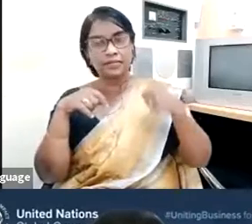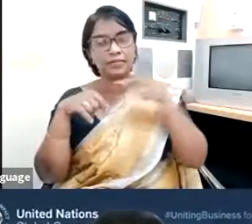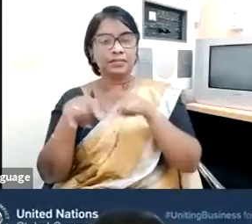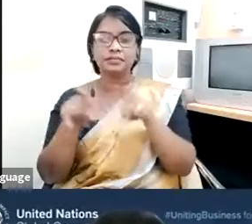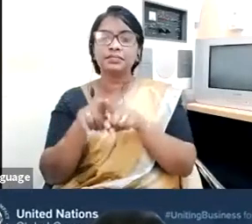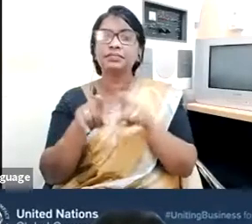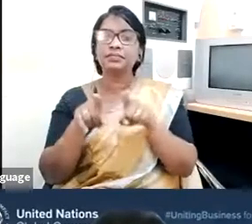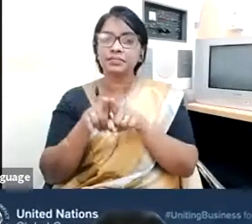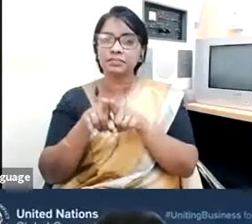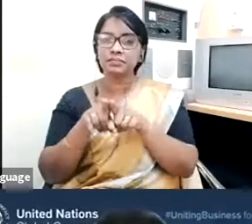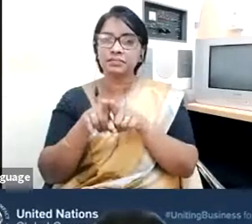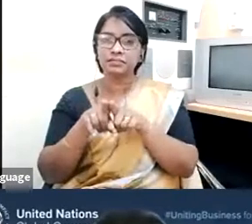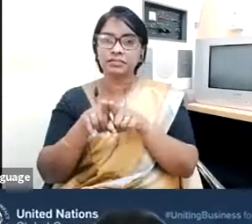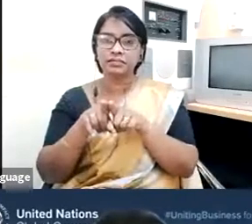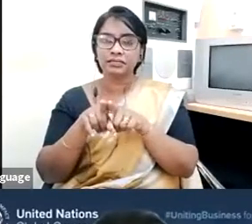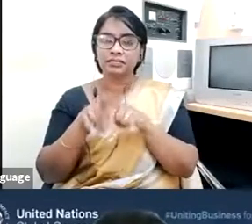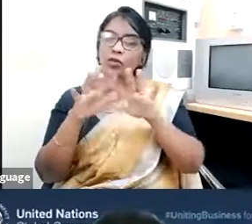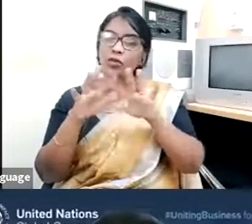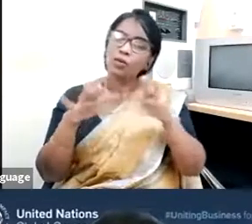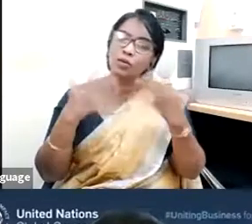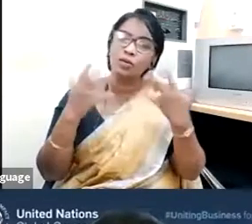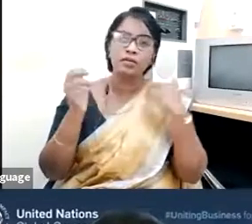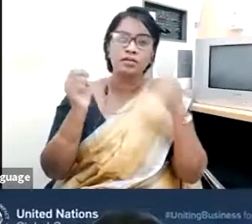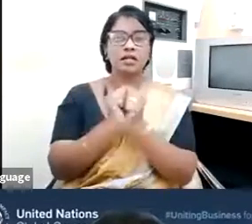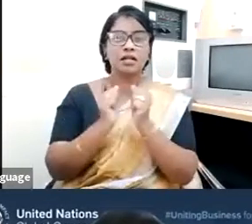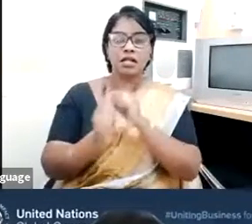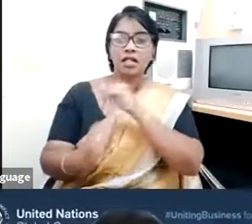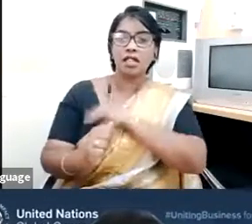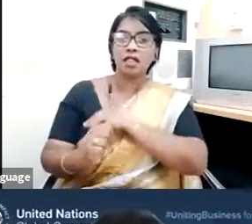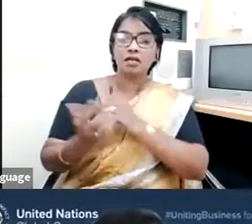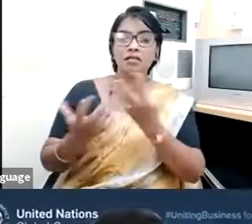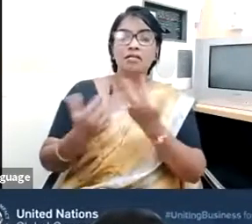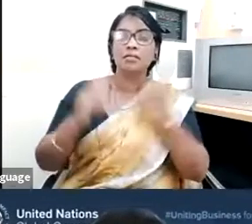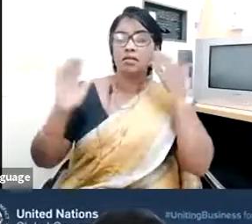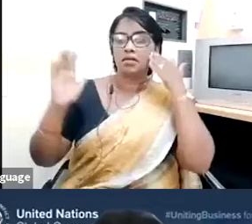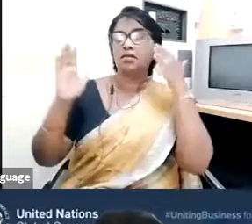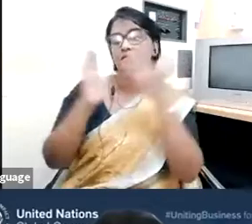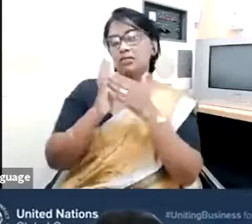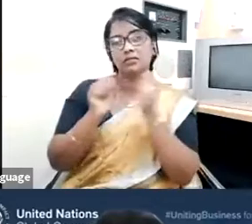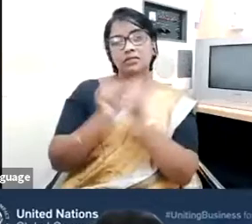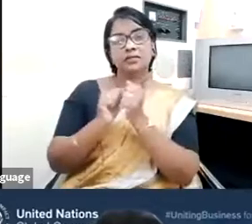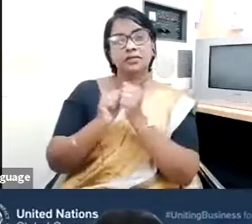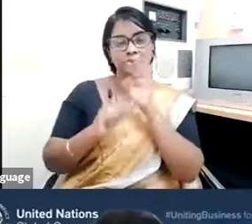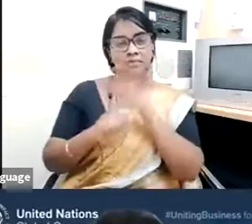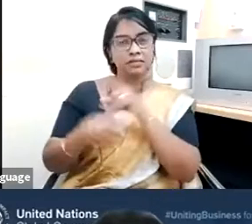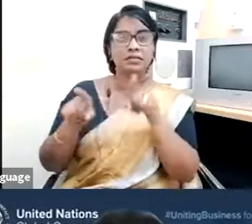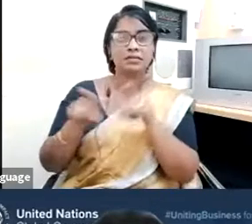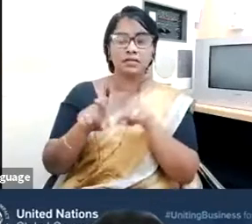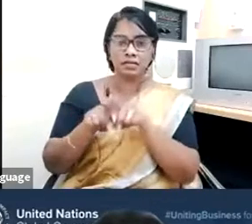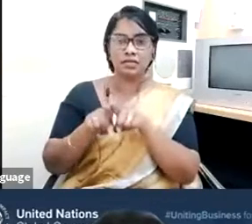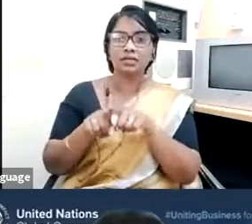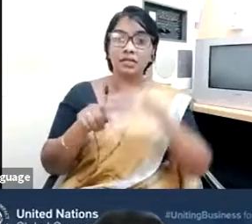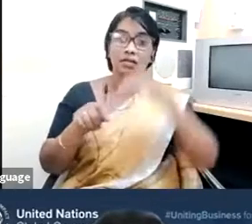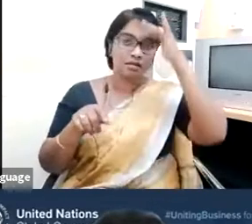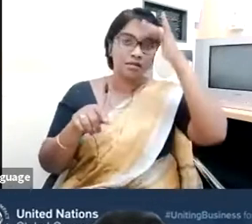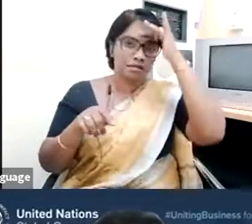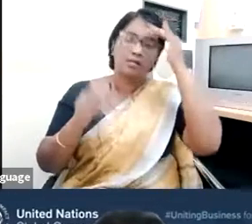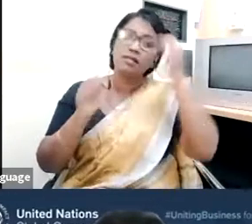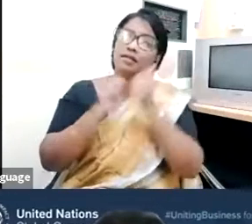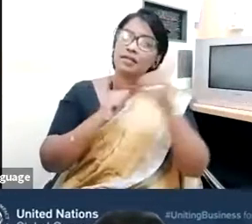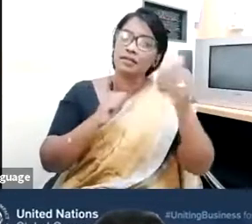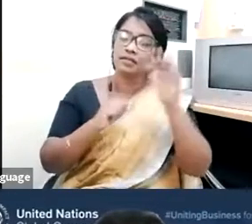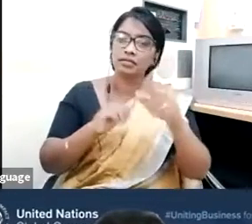world does not have room for non-science-led leadership in nations or in business ever again. We have seen